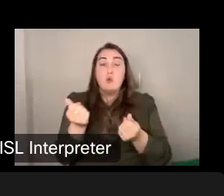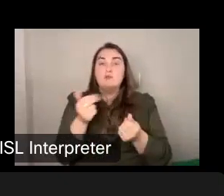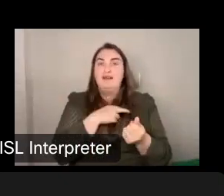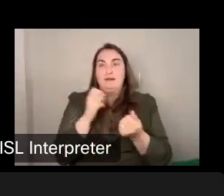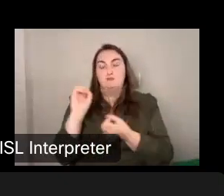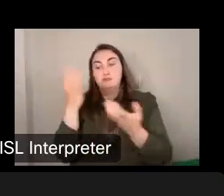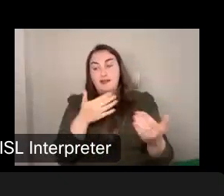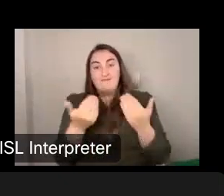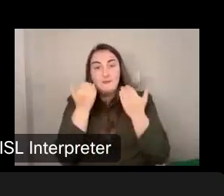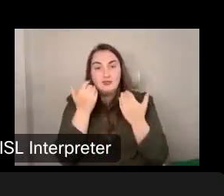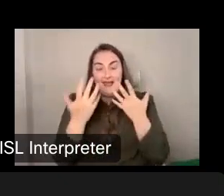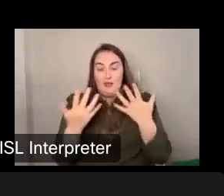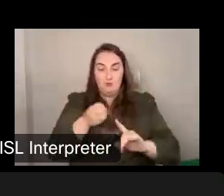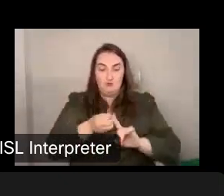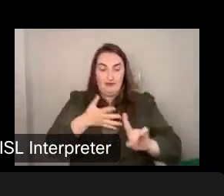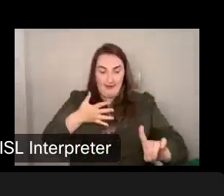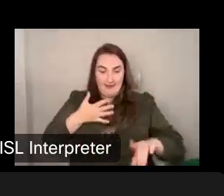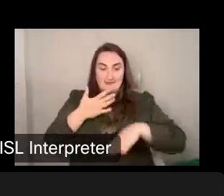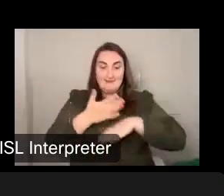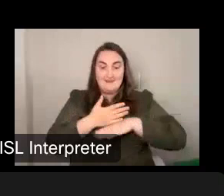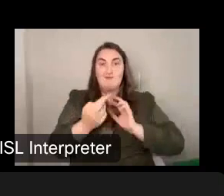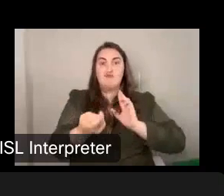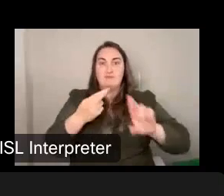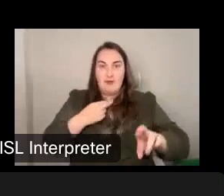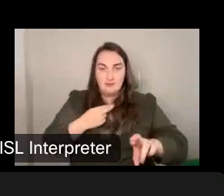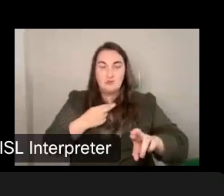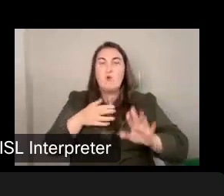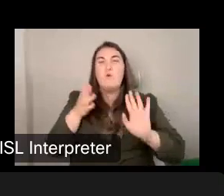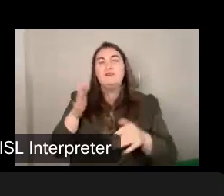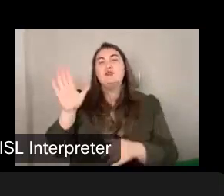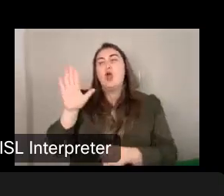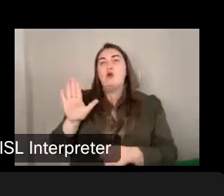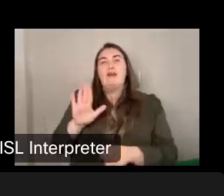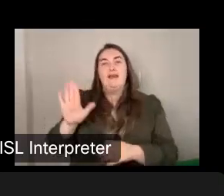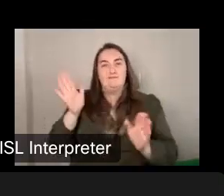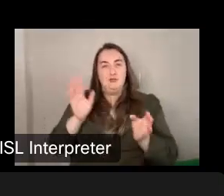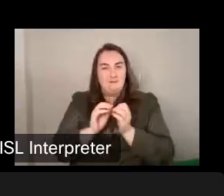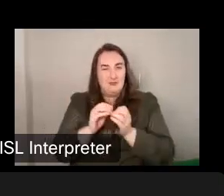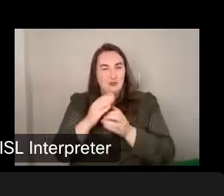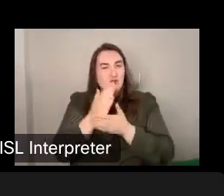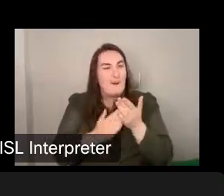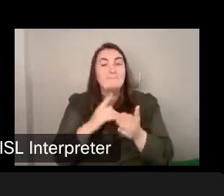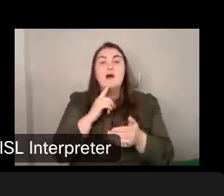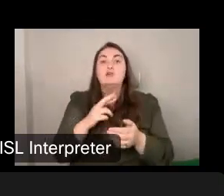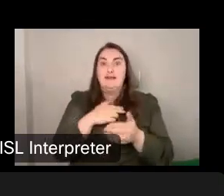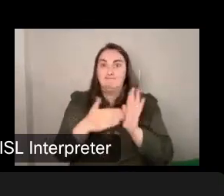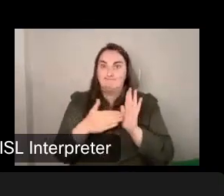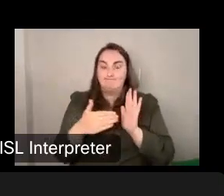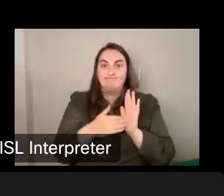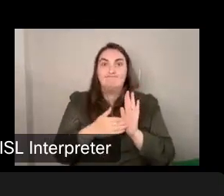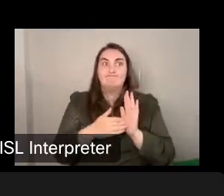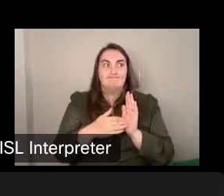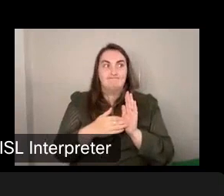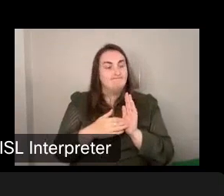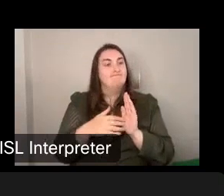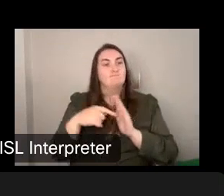about recognising the staff responses. Lorraine has outlined some of it there, but it really does drill down a little bit of that, and it